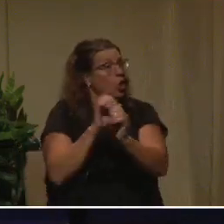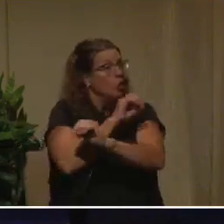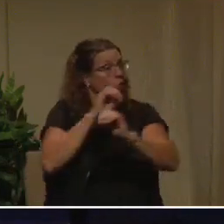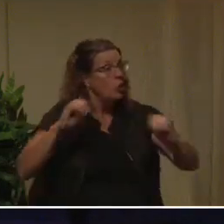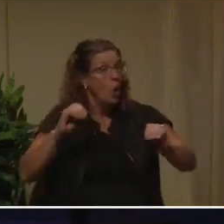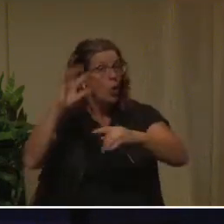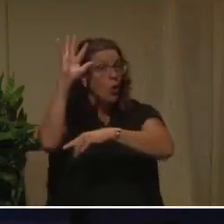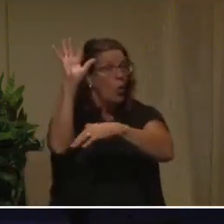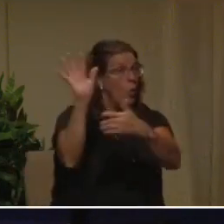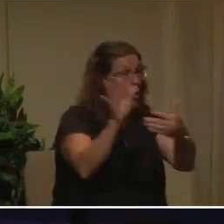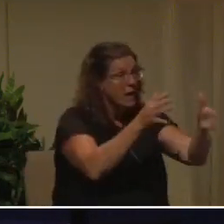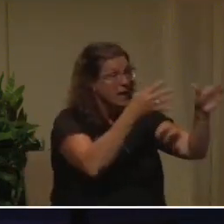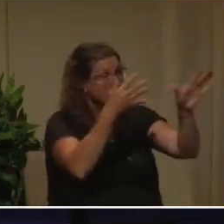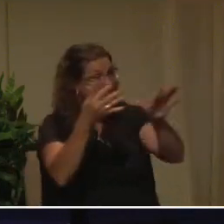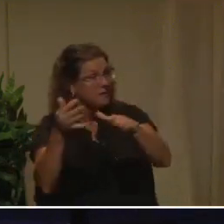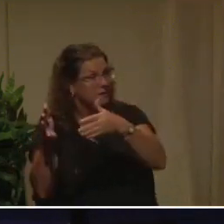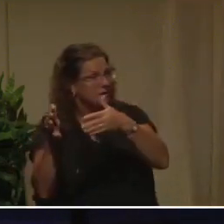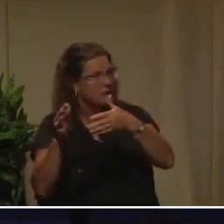their own weight.